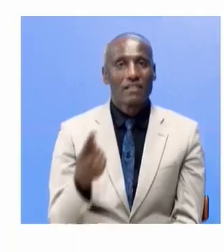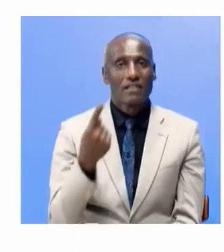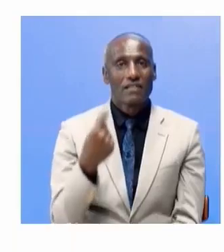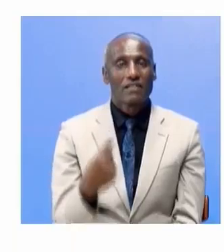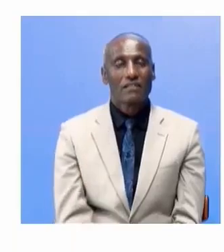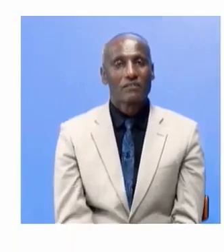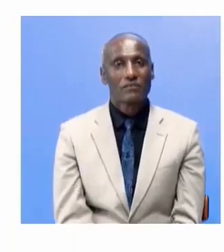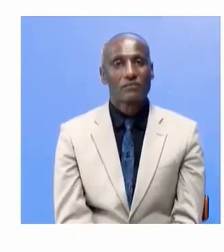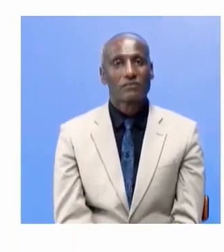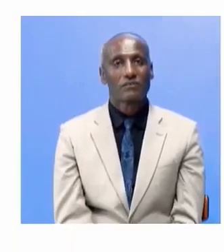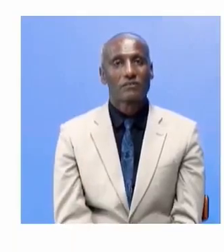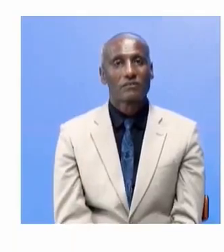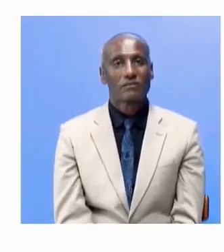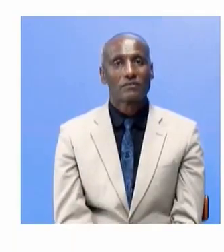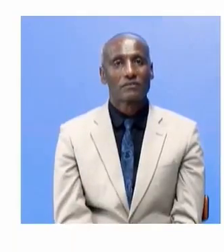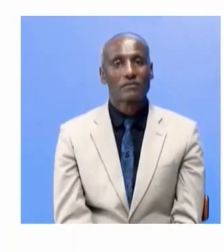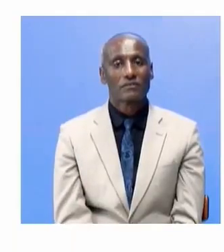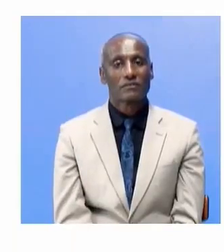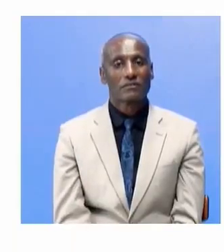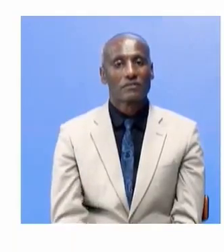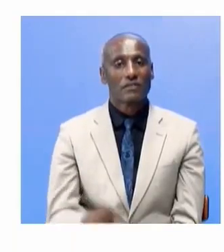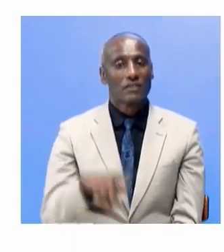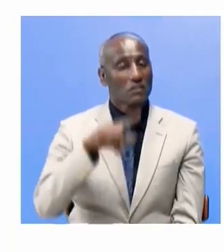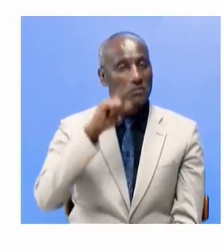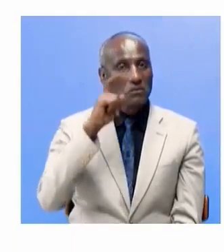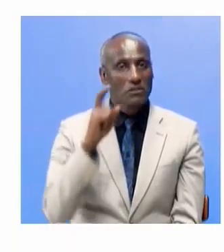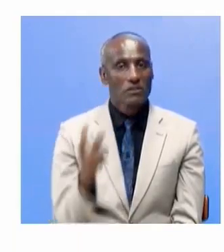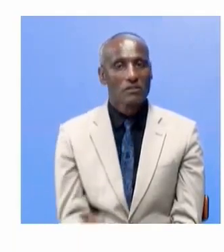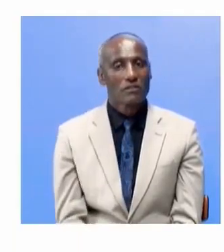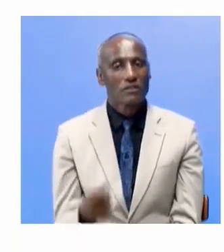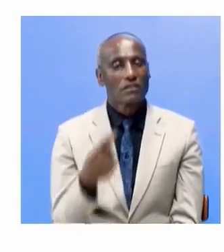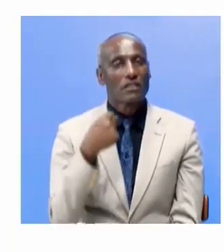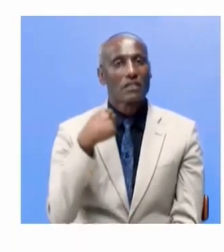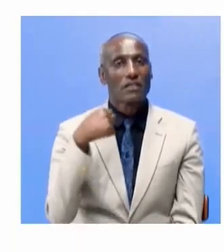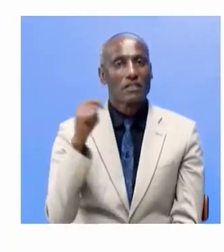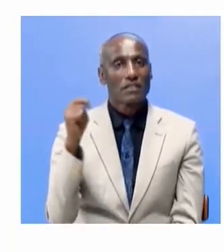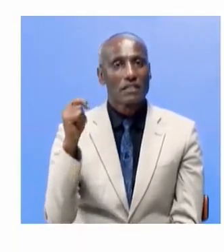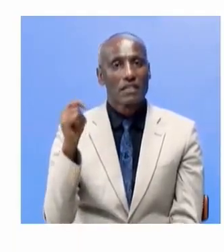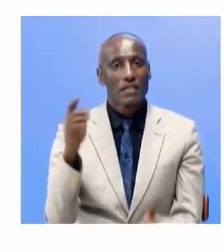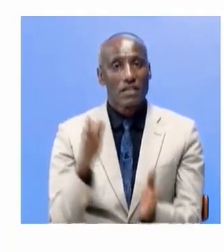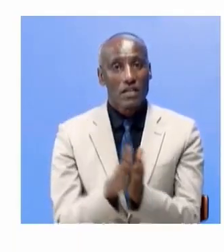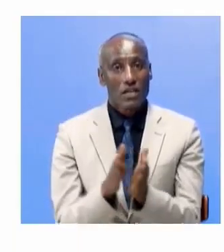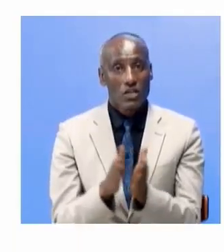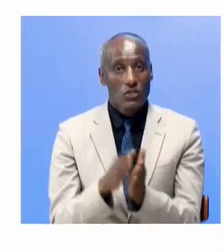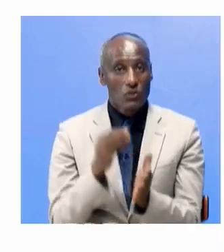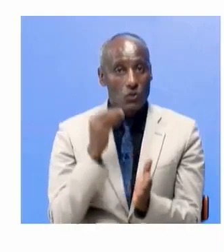If you are not sure, you can ask such kinds of question. Huh? Clean the school